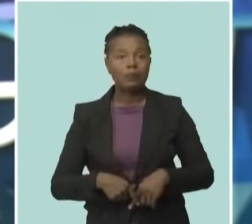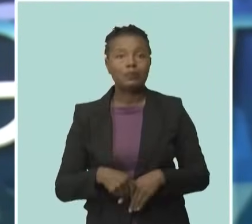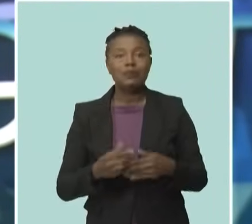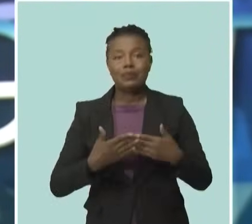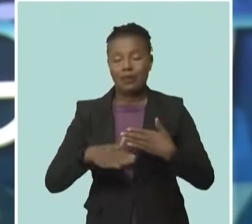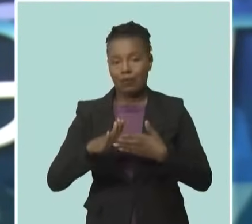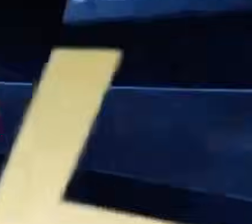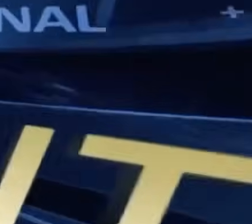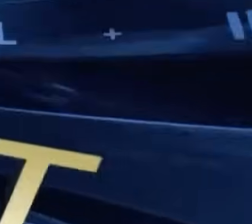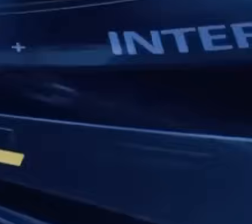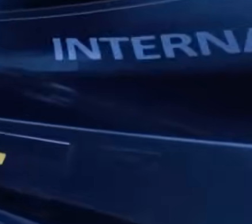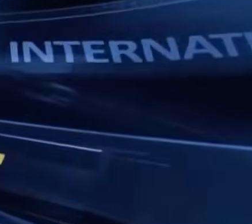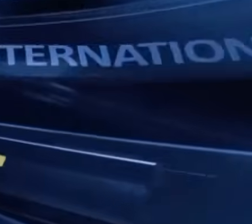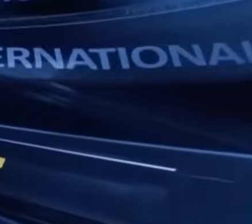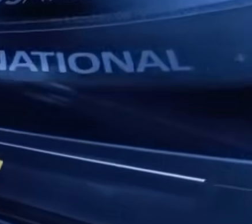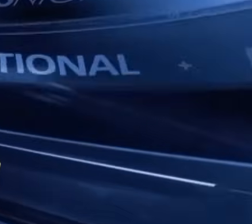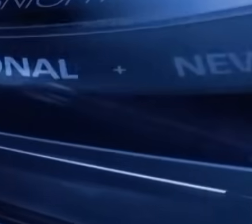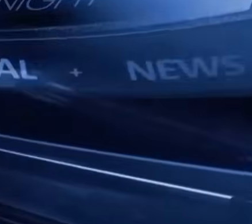more news.